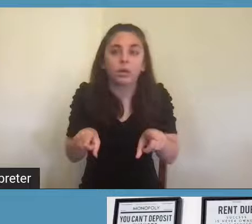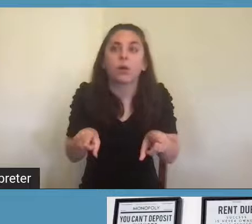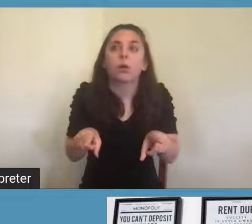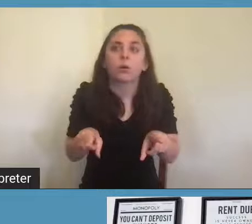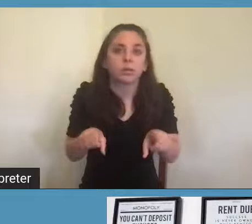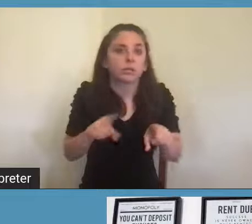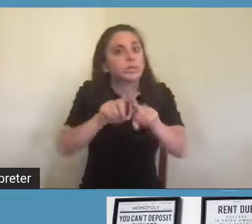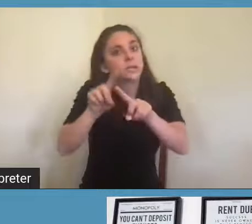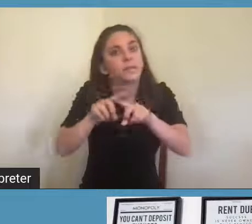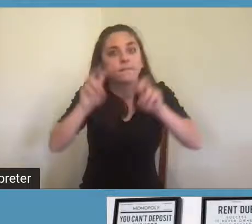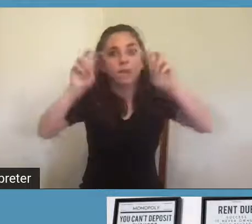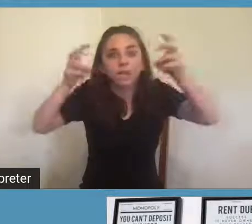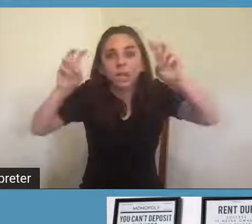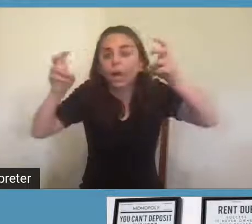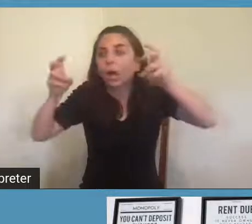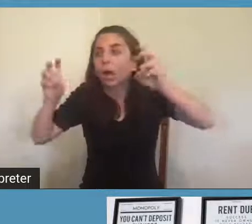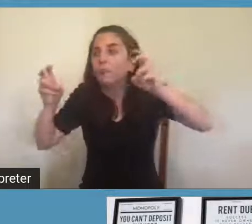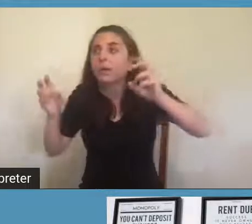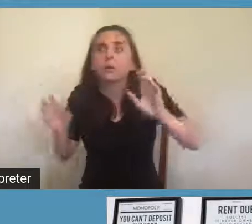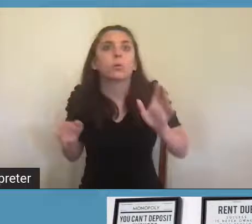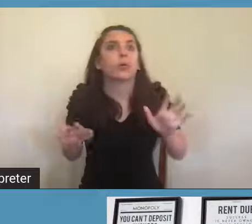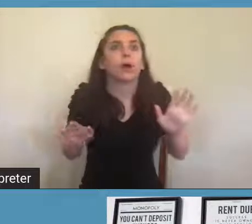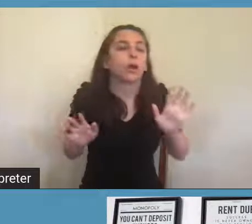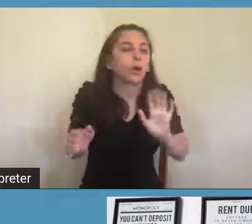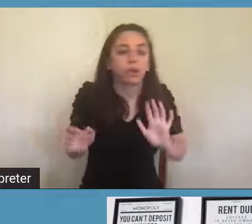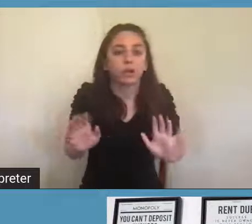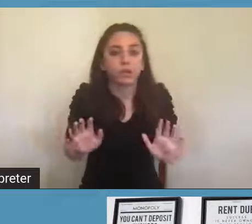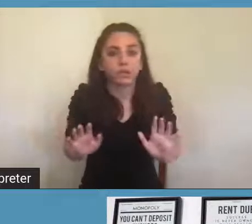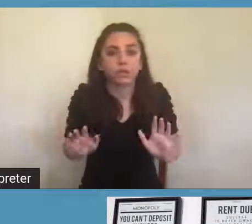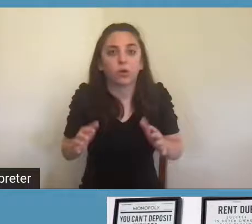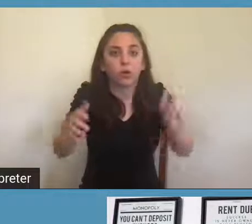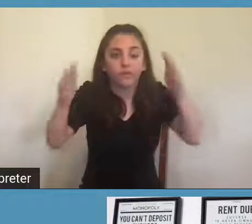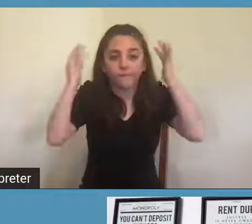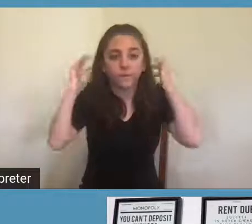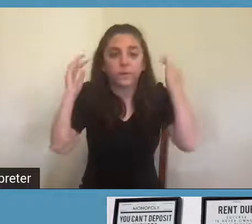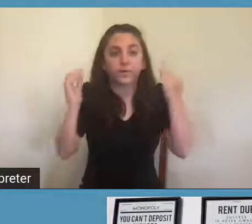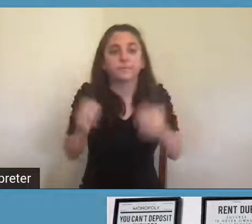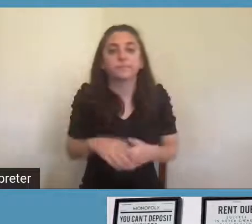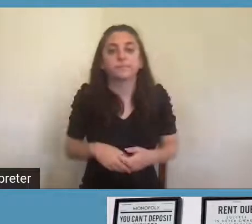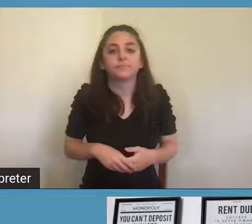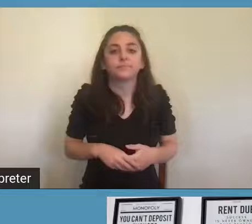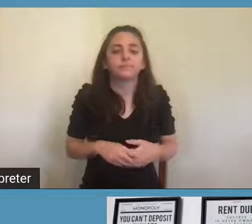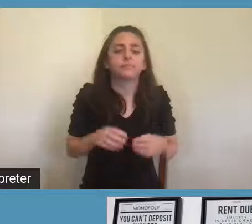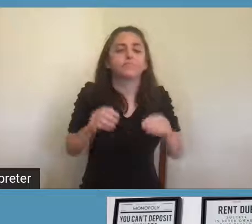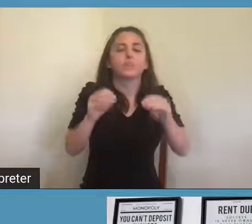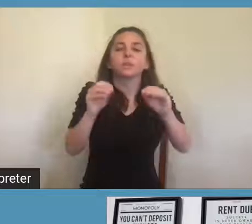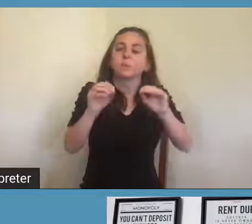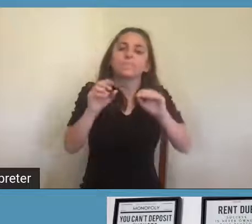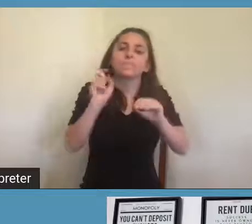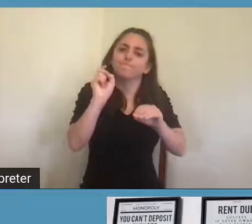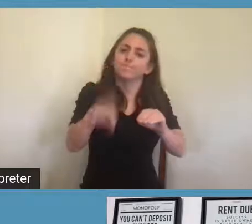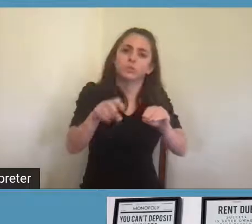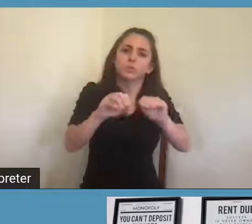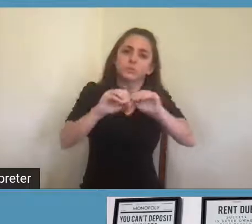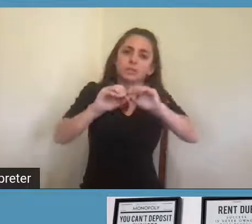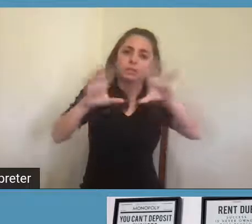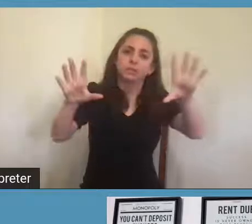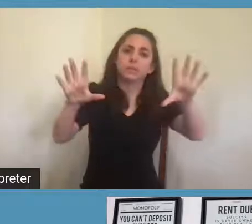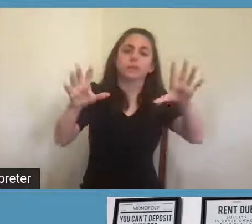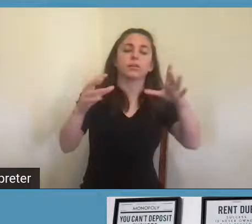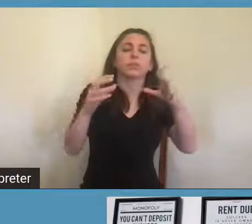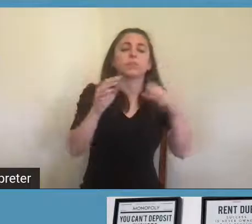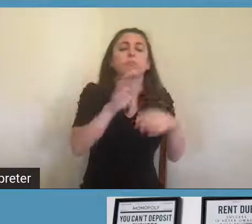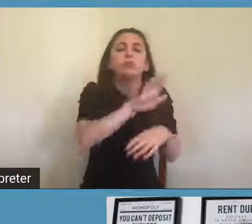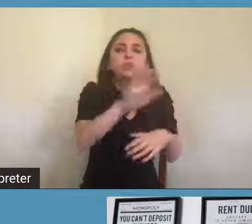one. So a lot of this is around getting very, very clear on who that audience is. Because if you can get very clear that